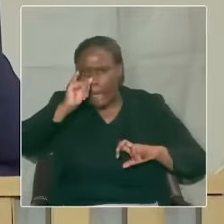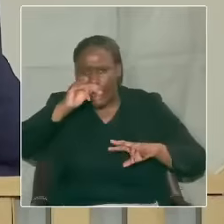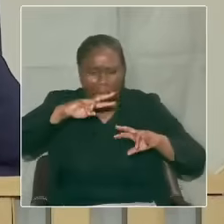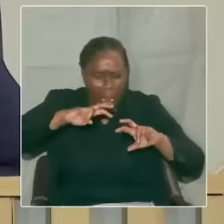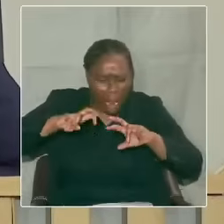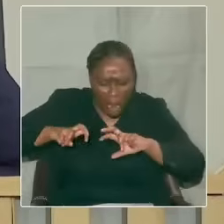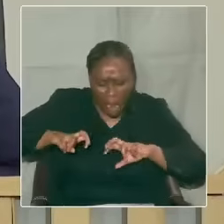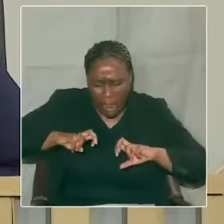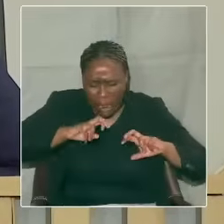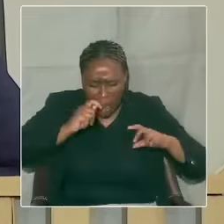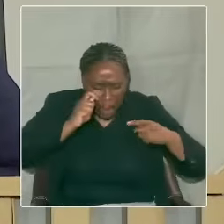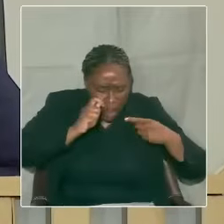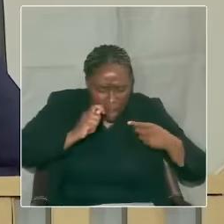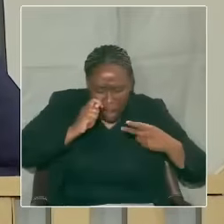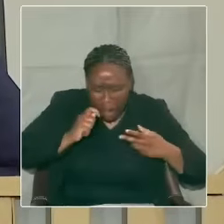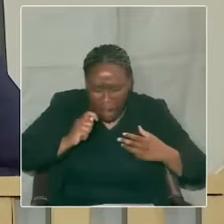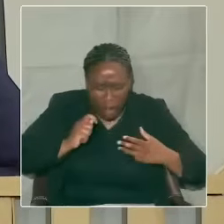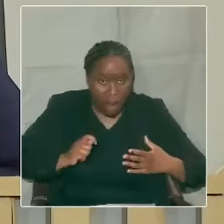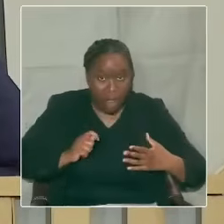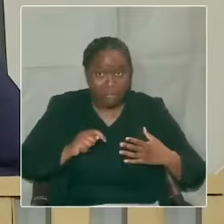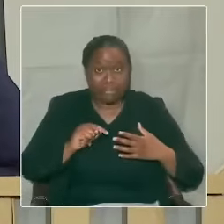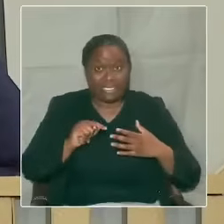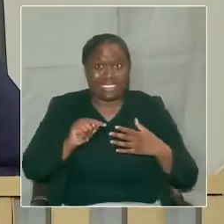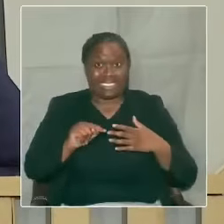lab. And